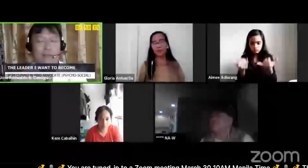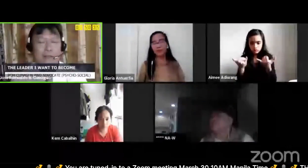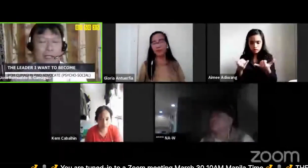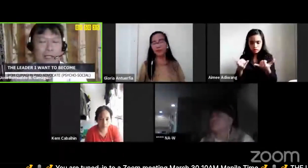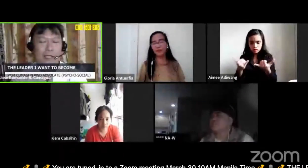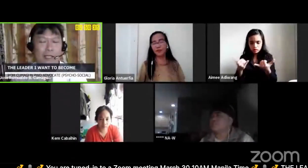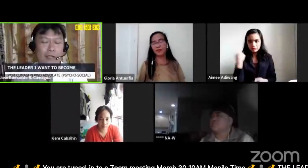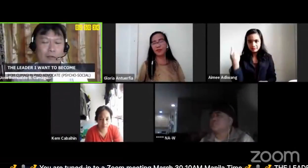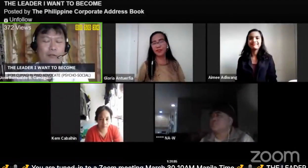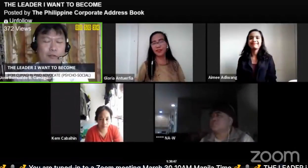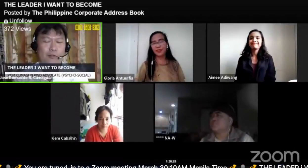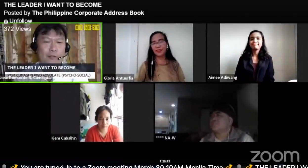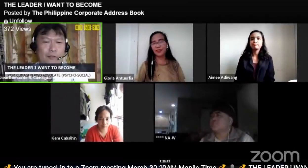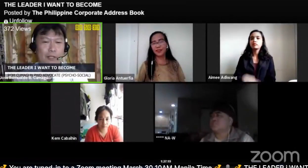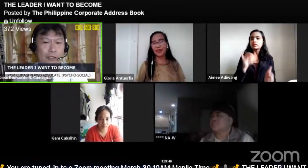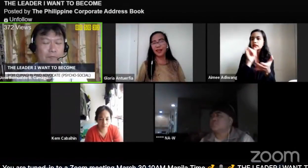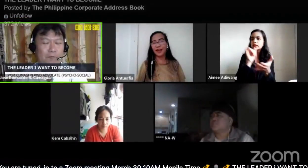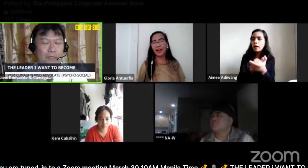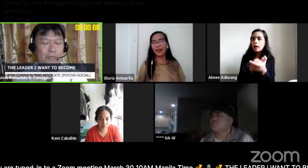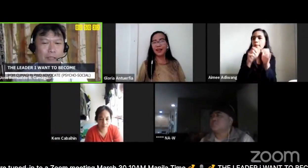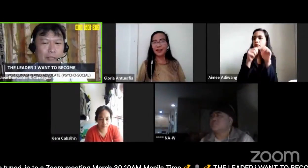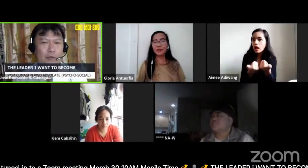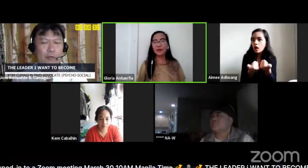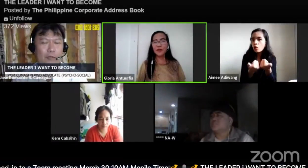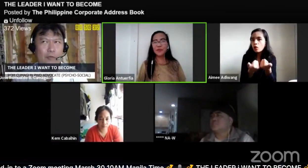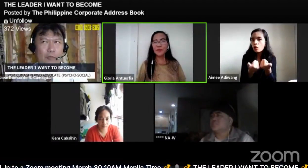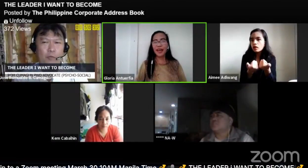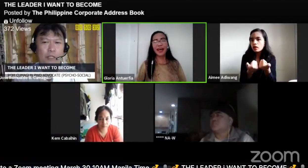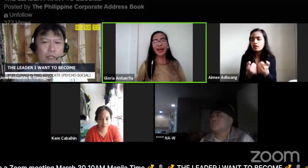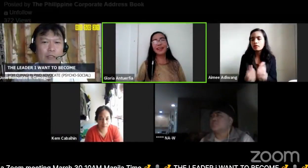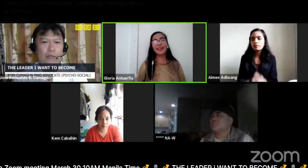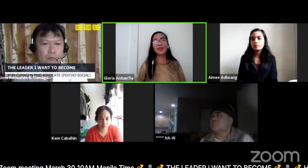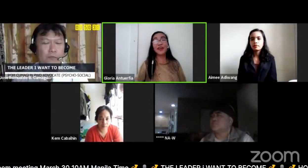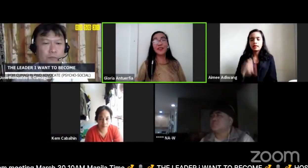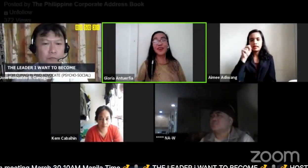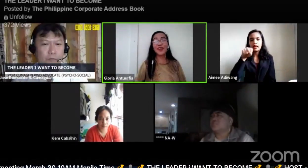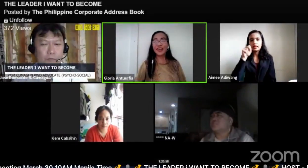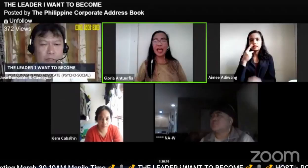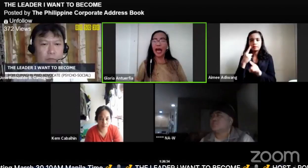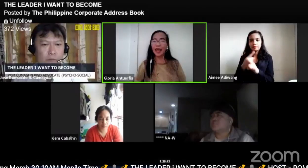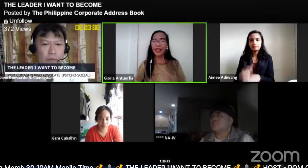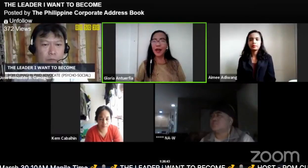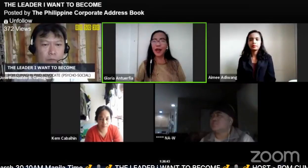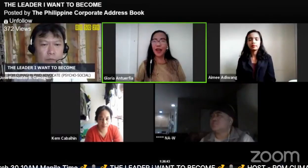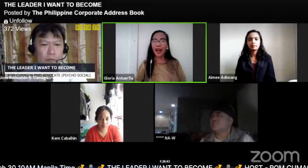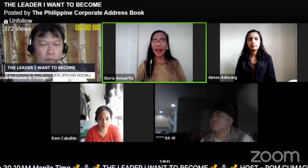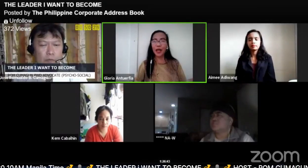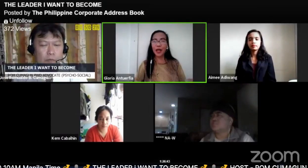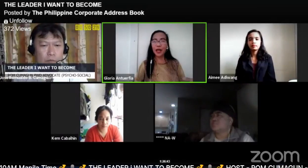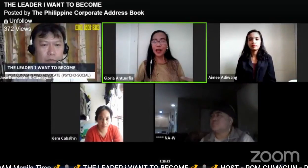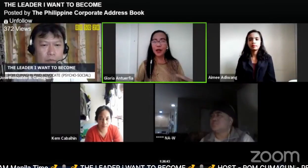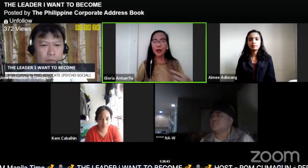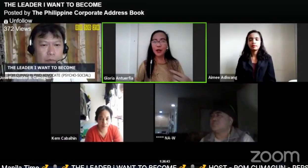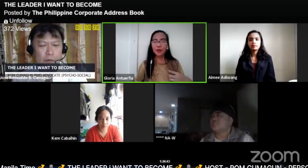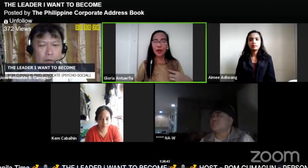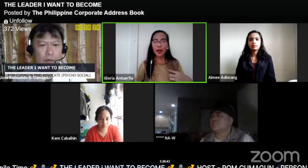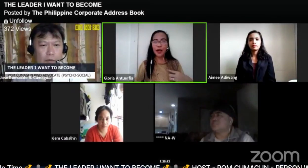it's one thing we can also learn. That's So, wrong. Okay. Yeah.